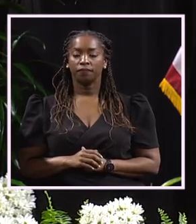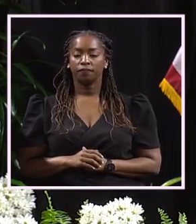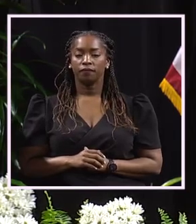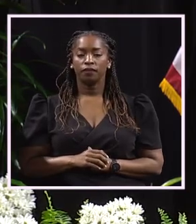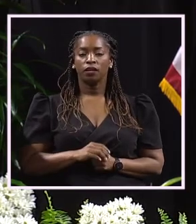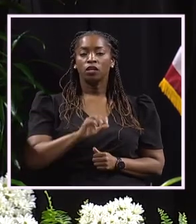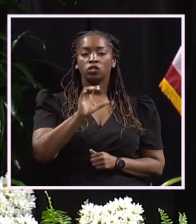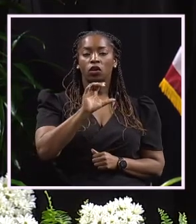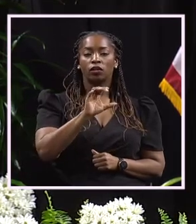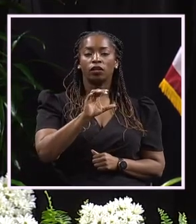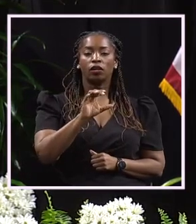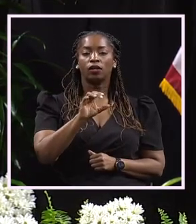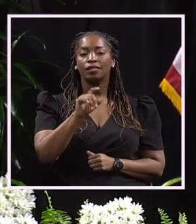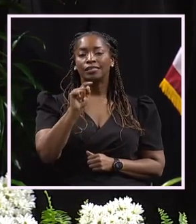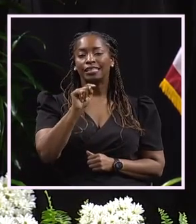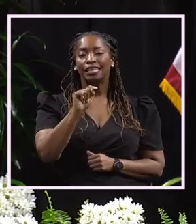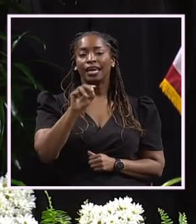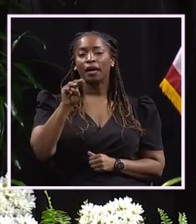Shraddha D. Mehta,